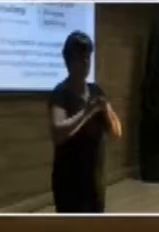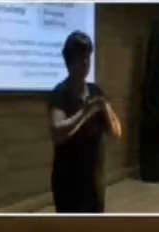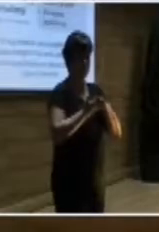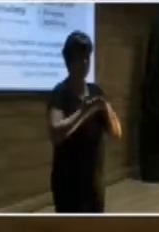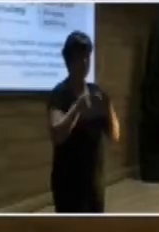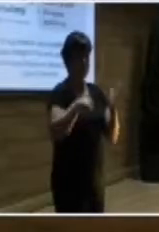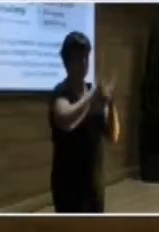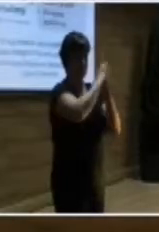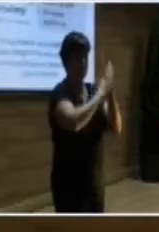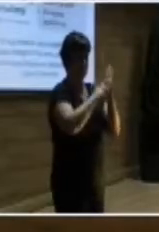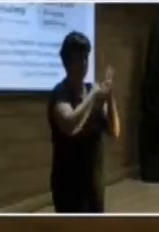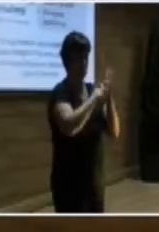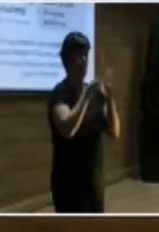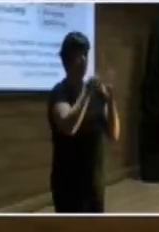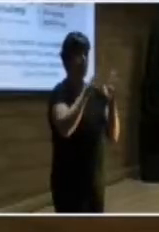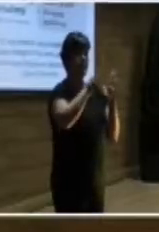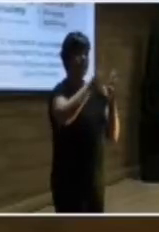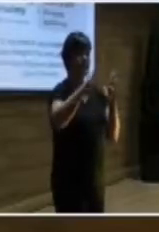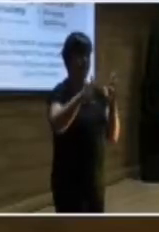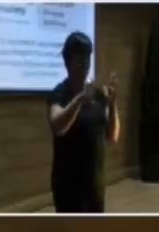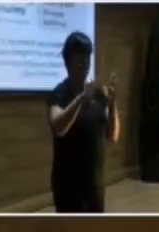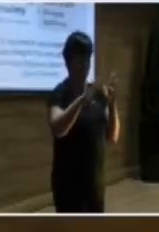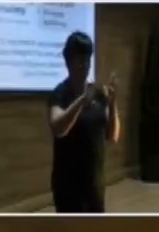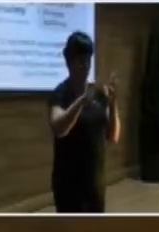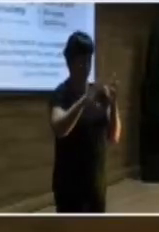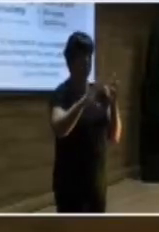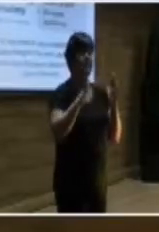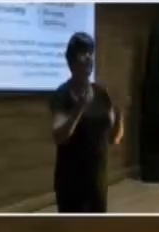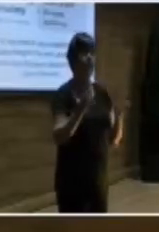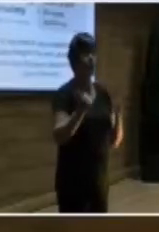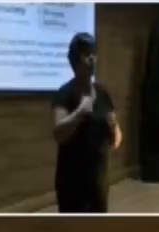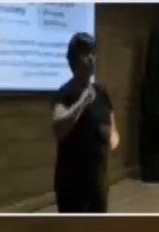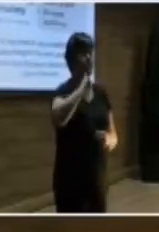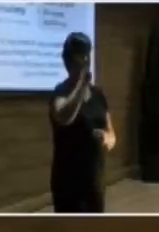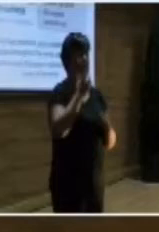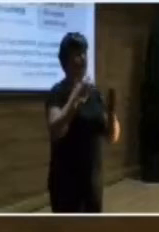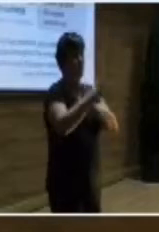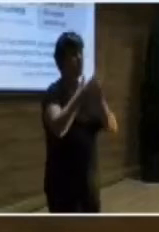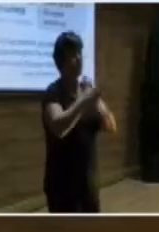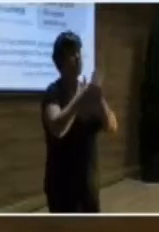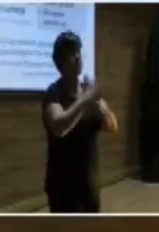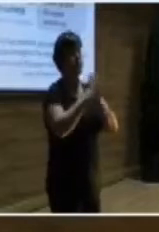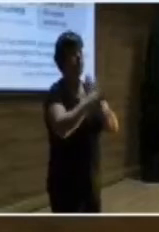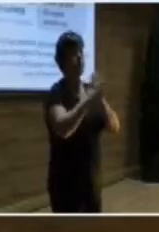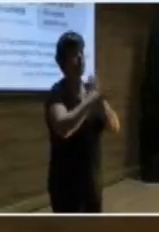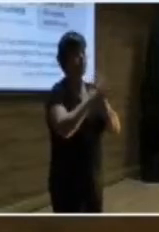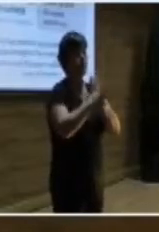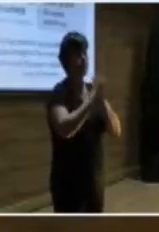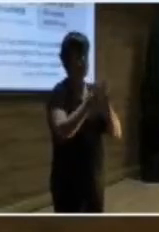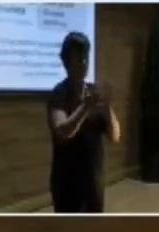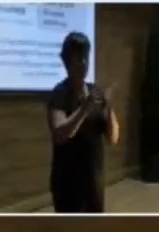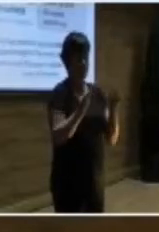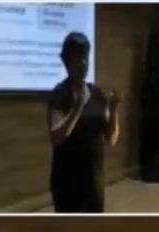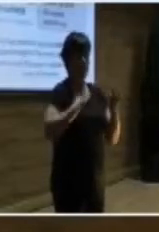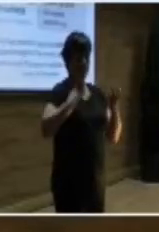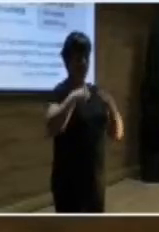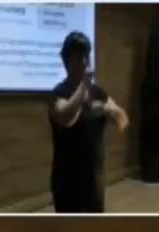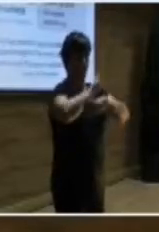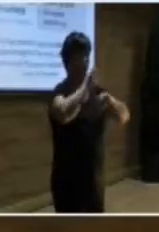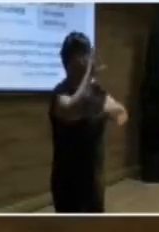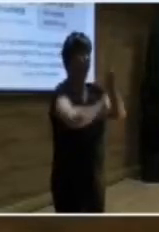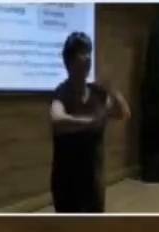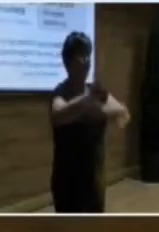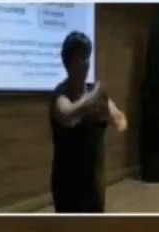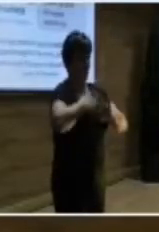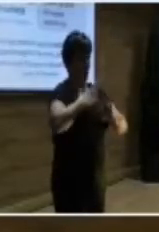talk about the report, let me first tell you a little bit about Alzheimer's Disease International. We are a global